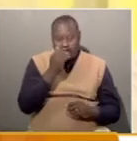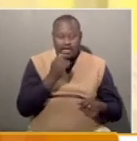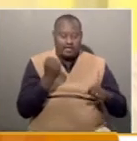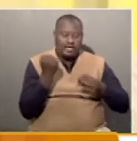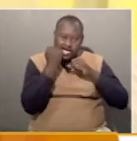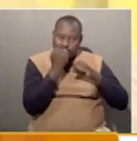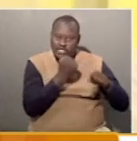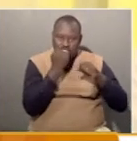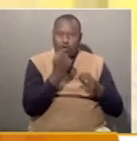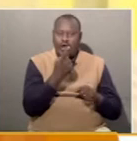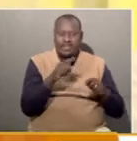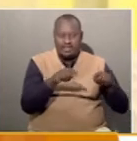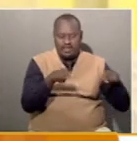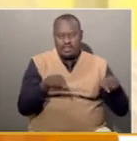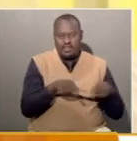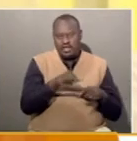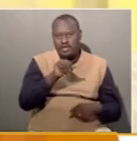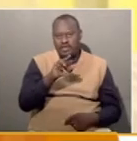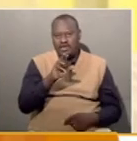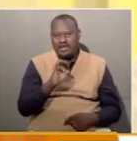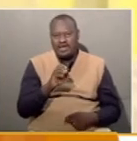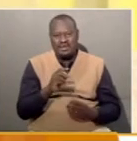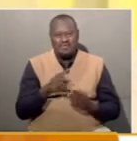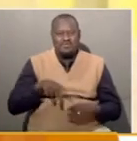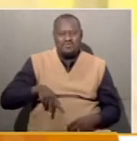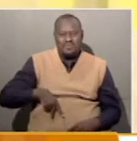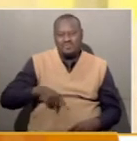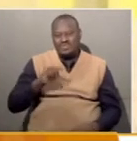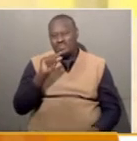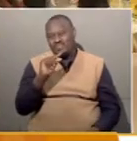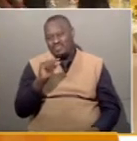sugarcane per acre does not bring high returns for the smallholders.